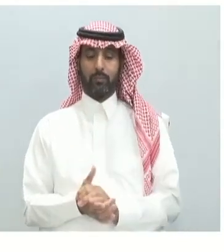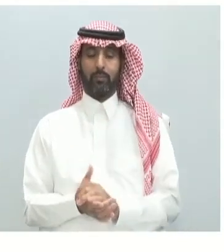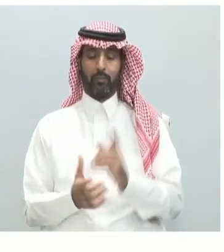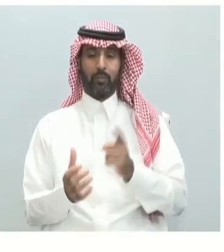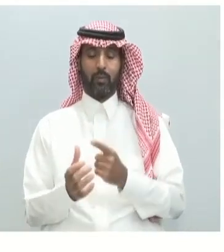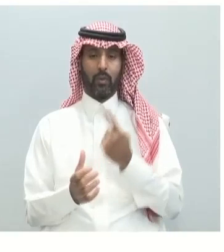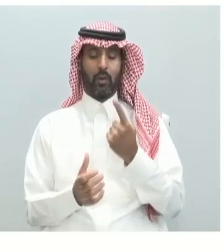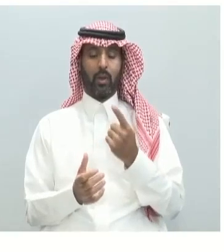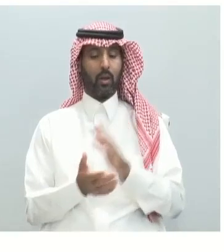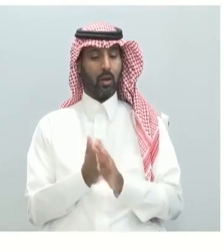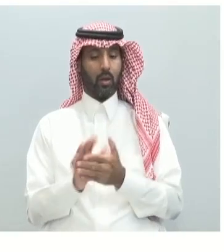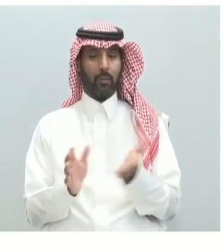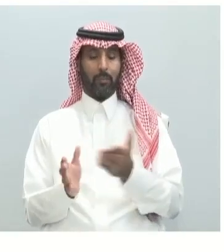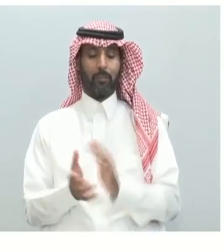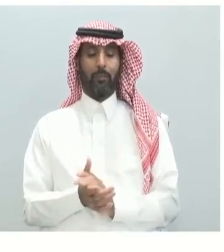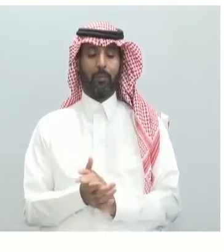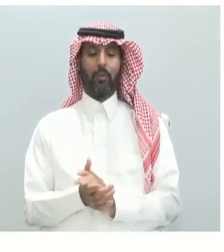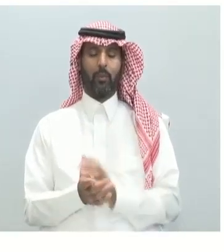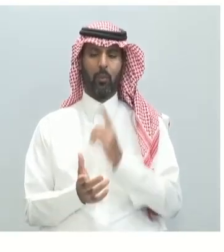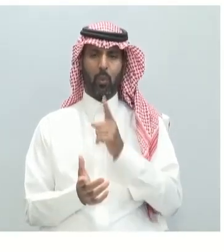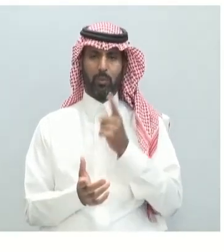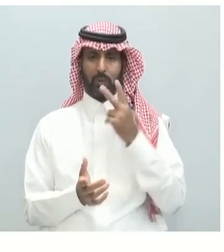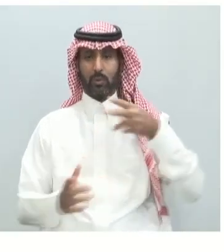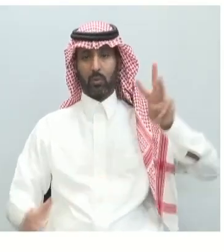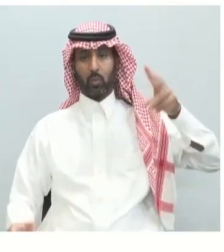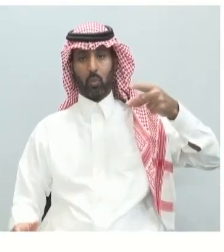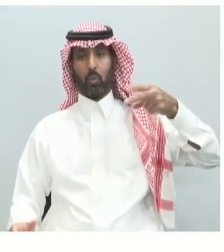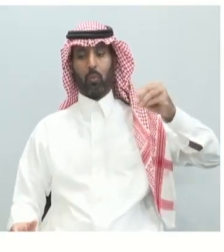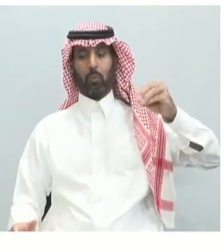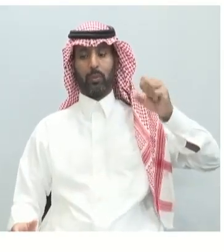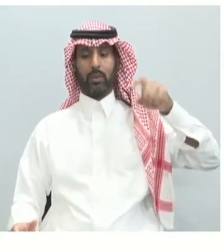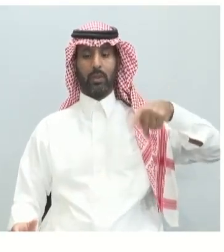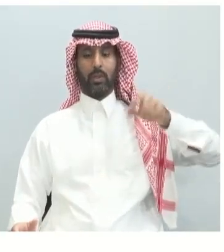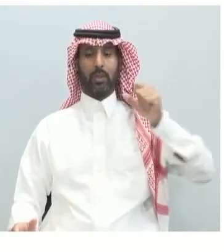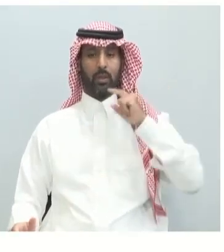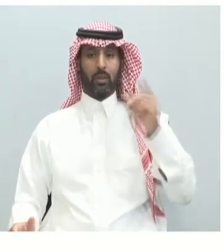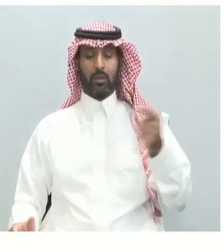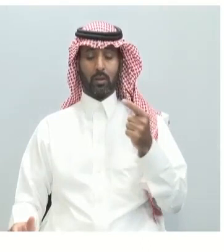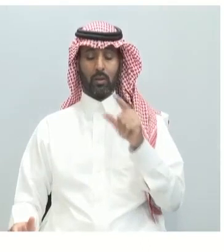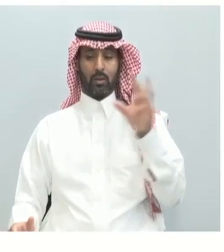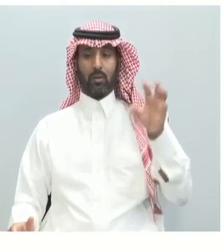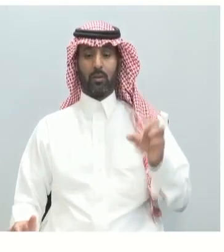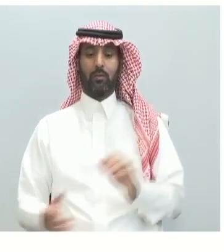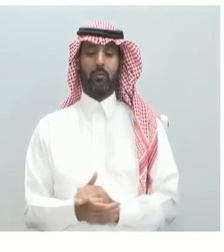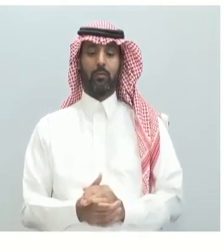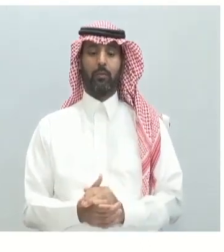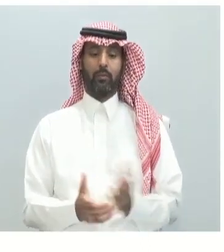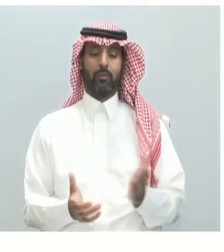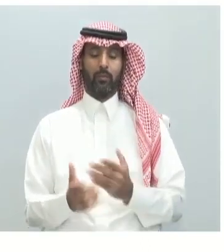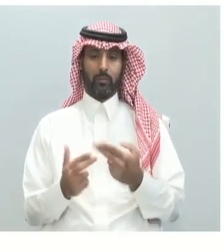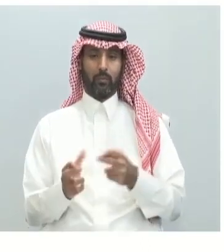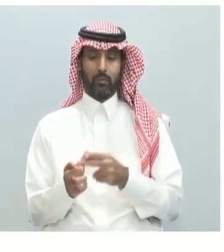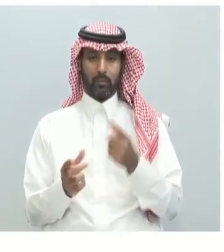the first one is already done for you, the word whoops. You can see here the word whoops is already crossed for you. So in the beginning